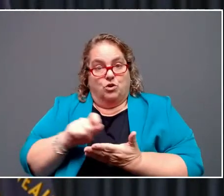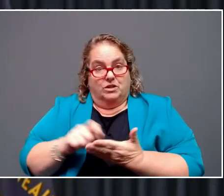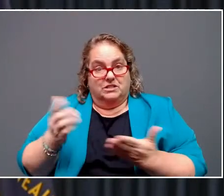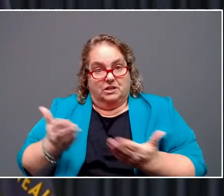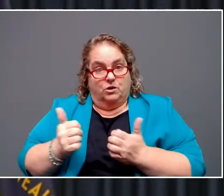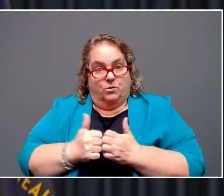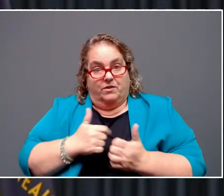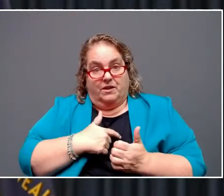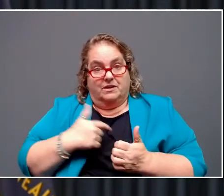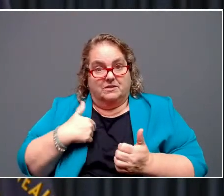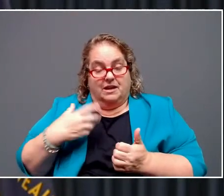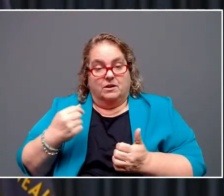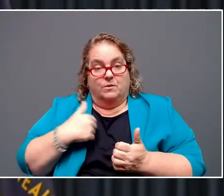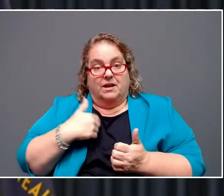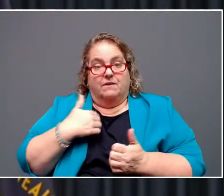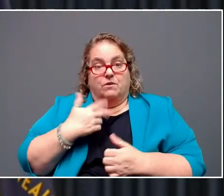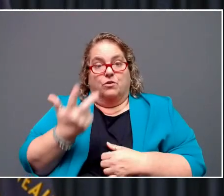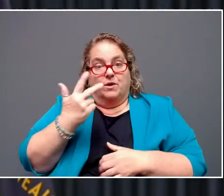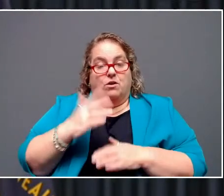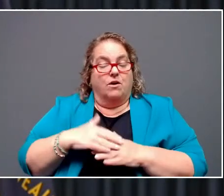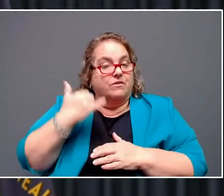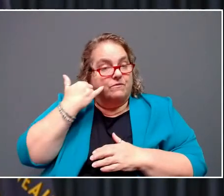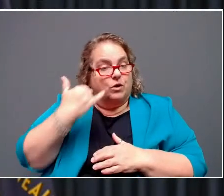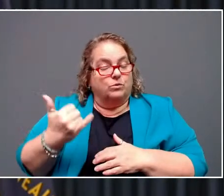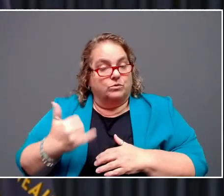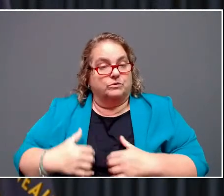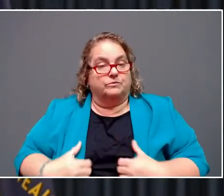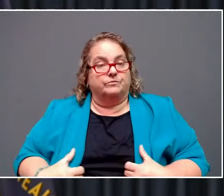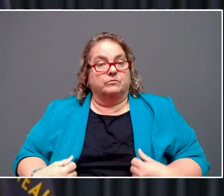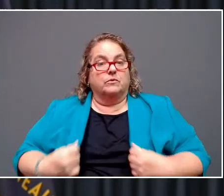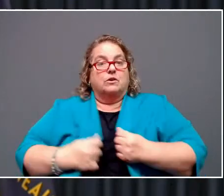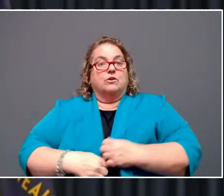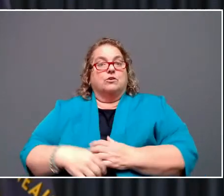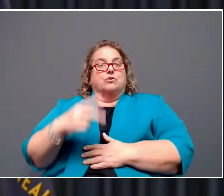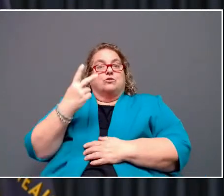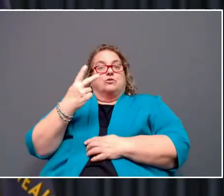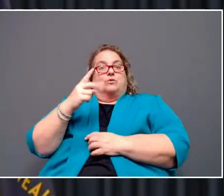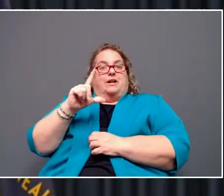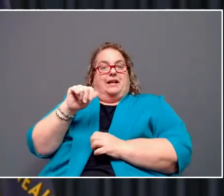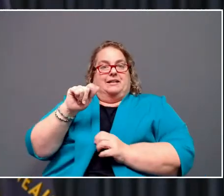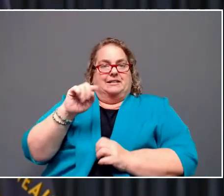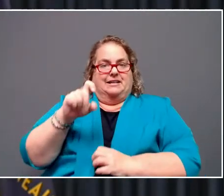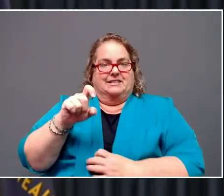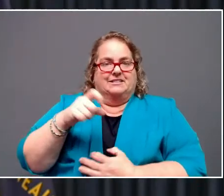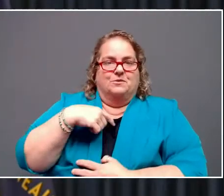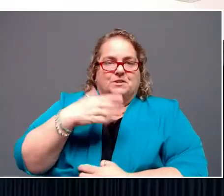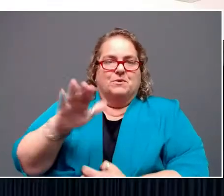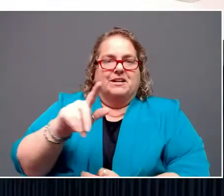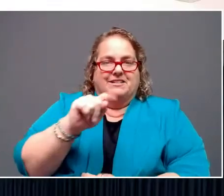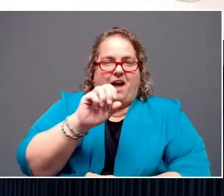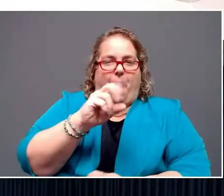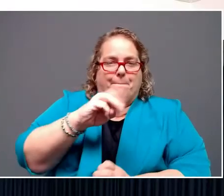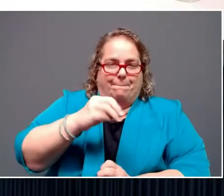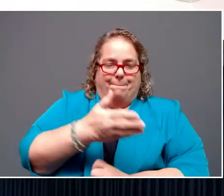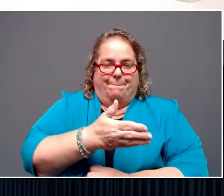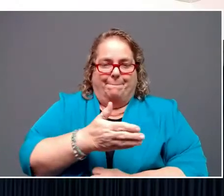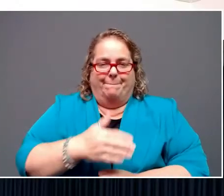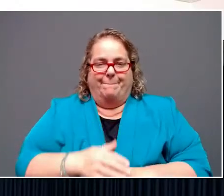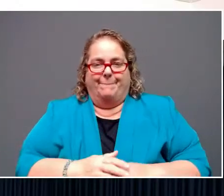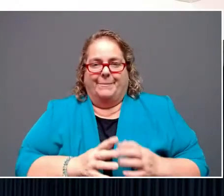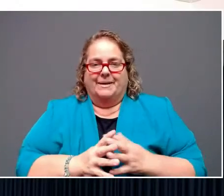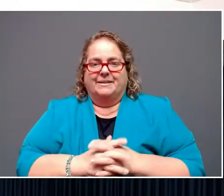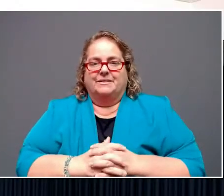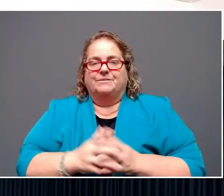and then we have 3 on the line. We have 2 latex. We'll split them up. We'll start with Tom. Thank you,